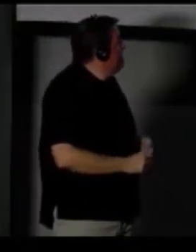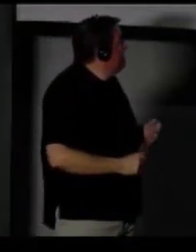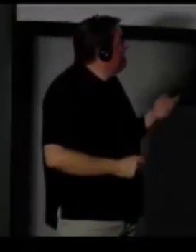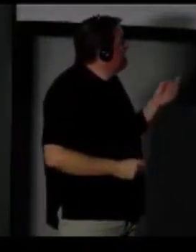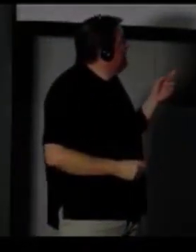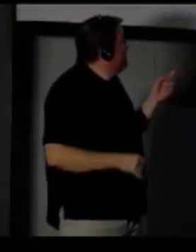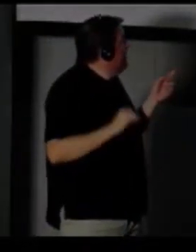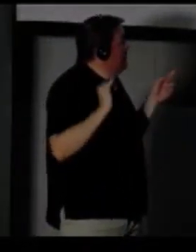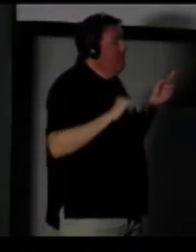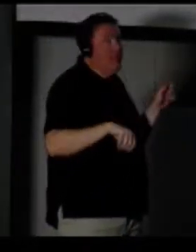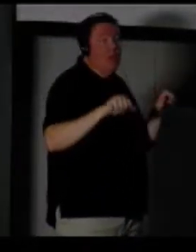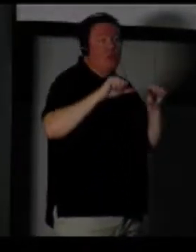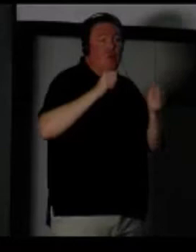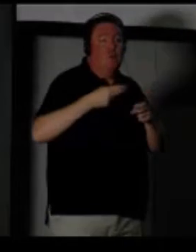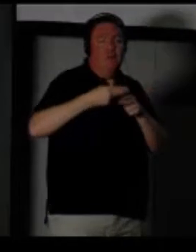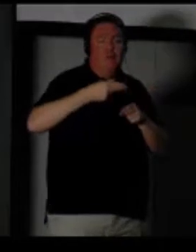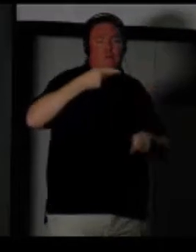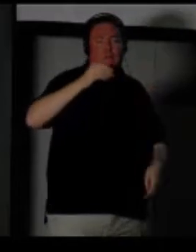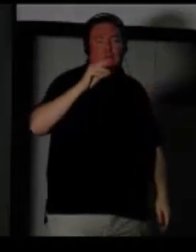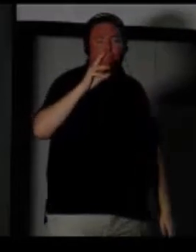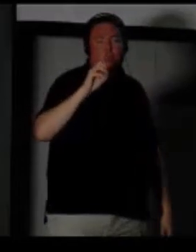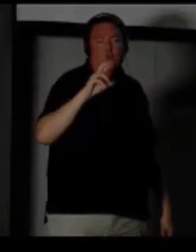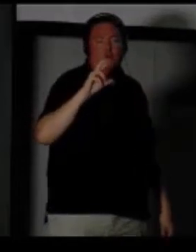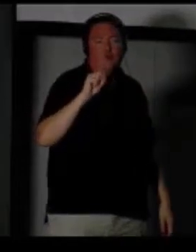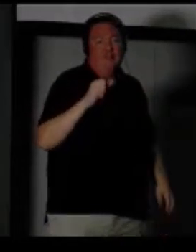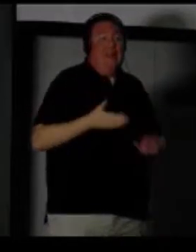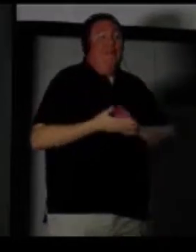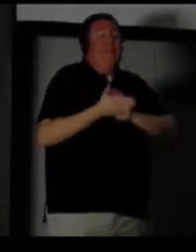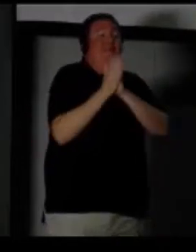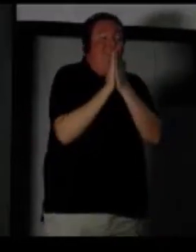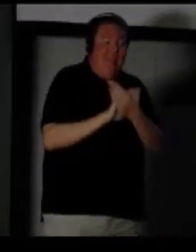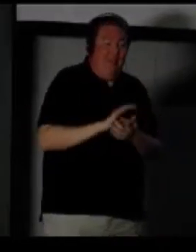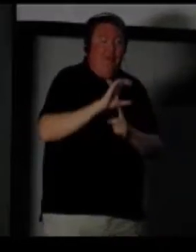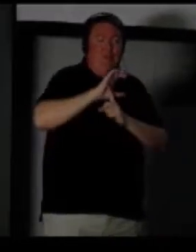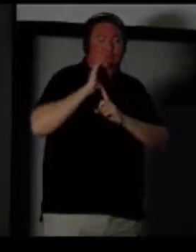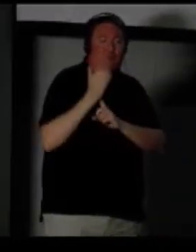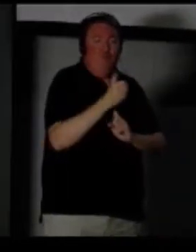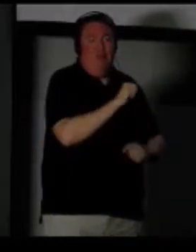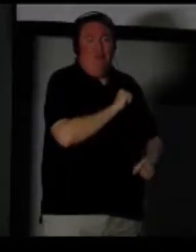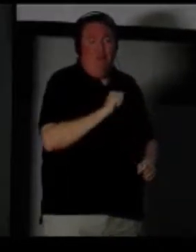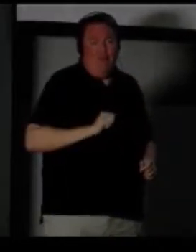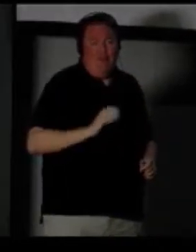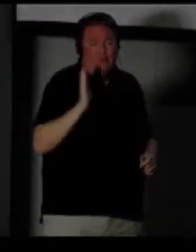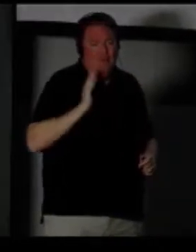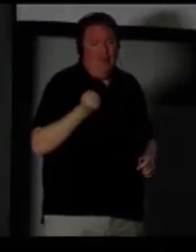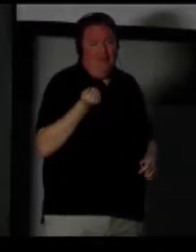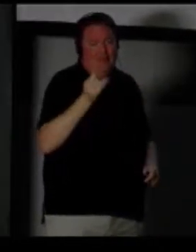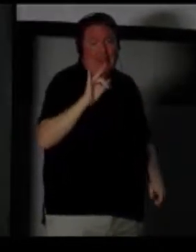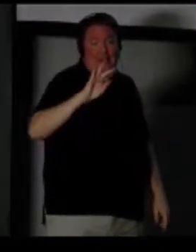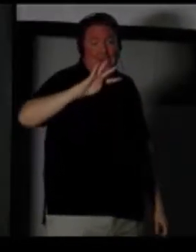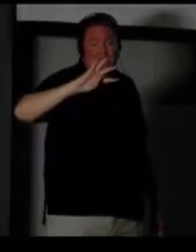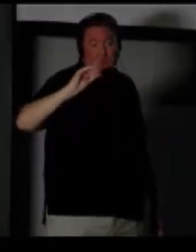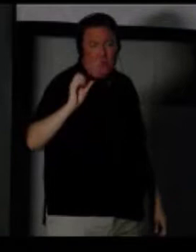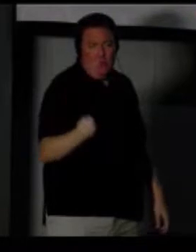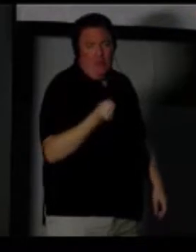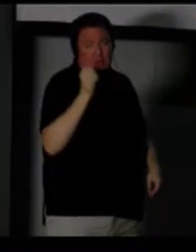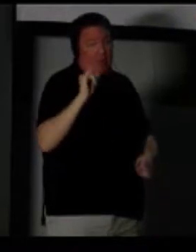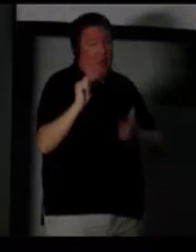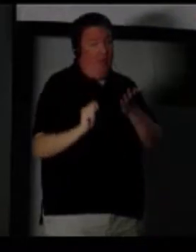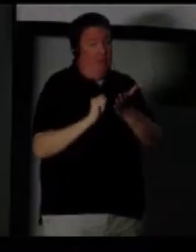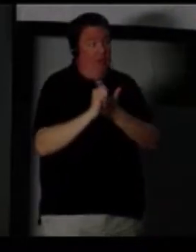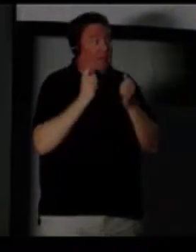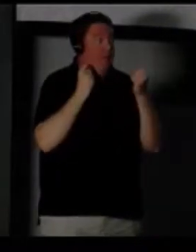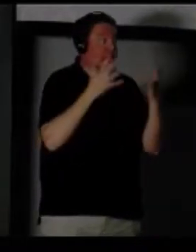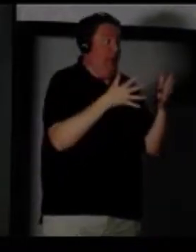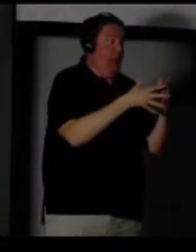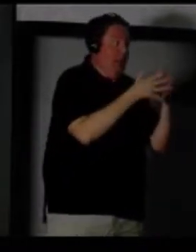a cultural ambassador for the United States in the 1840s, a time when many Europeans and